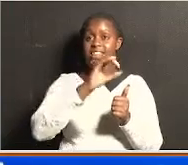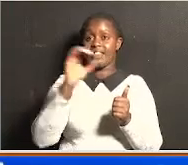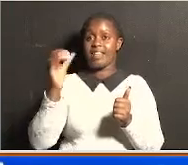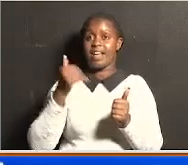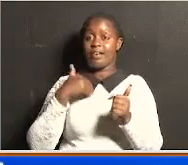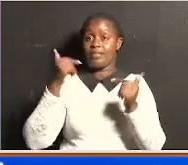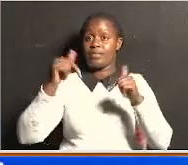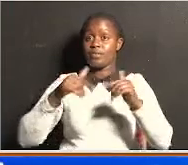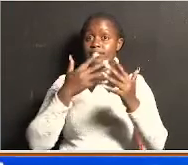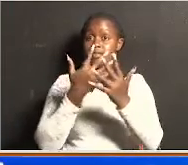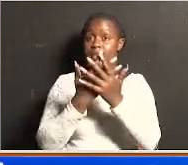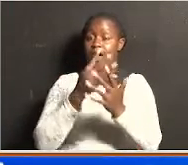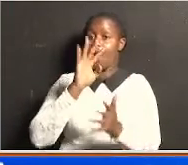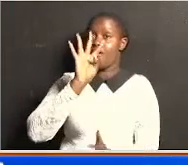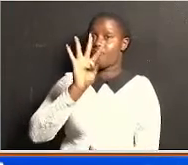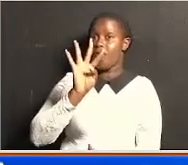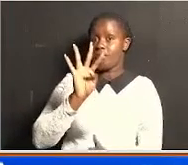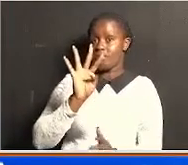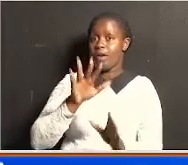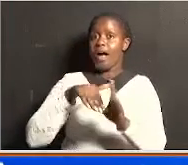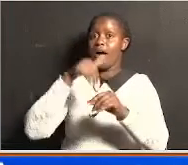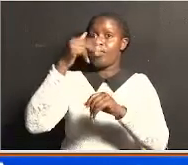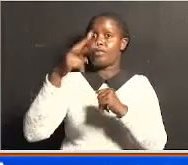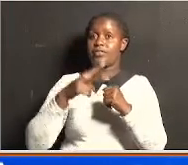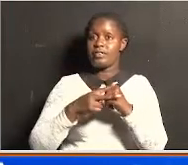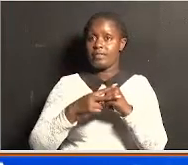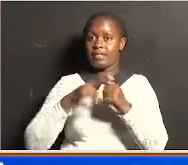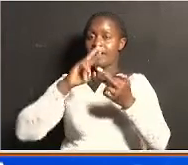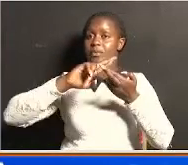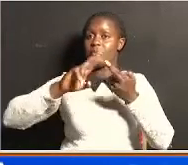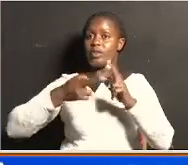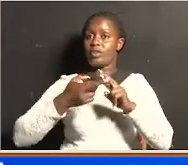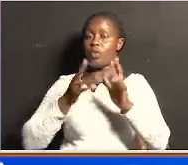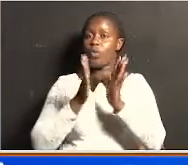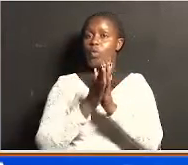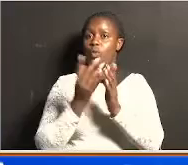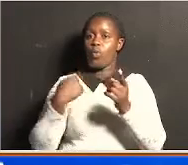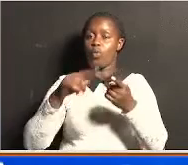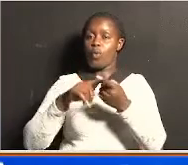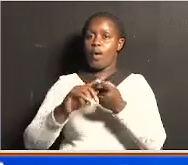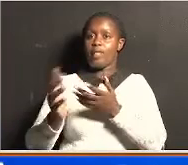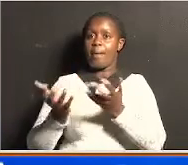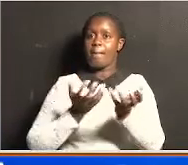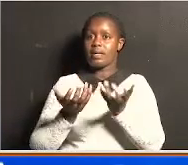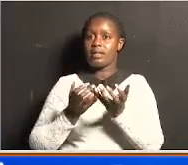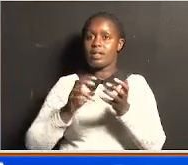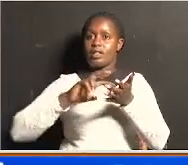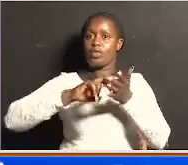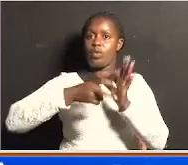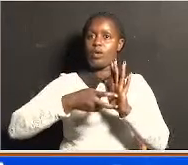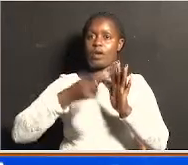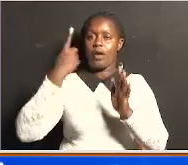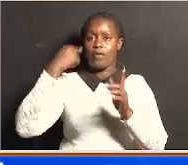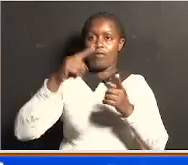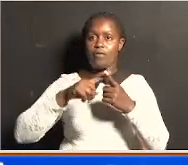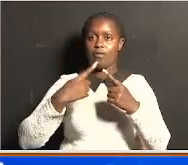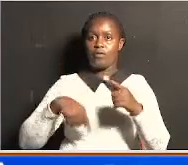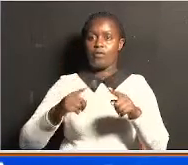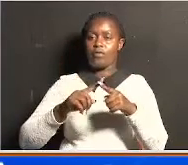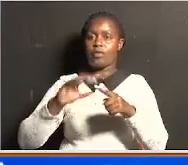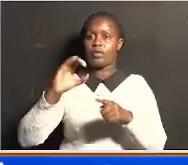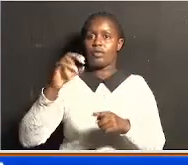CA has today arrested 4 out of 7 suspects in relation to procurement fraud in the award of contracts for maintenance of